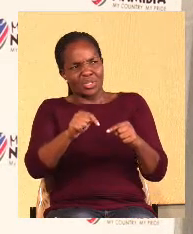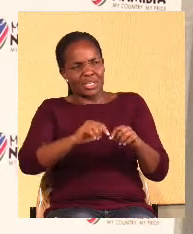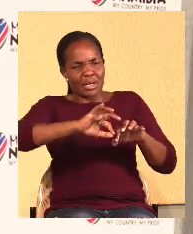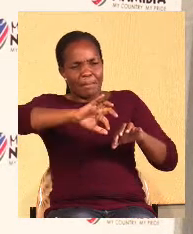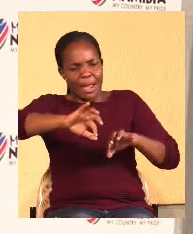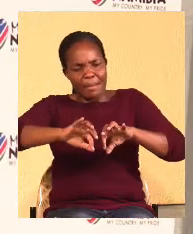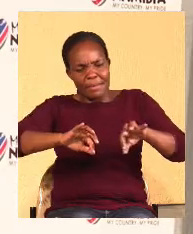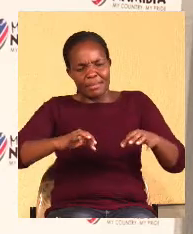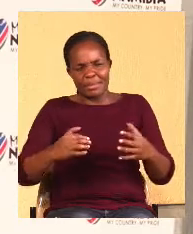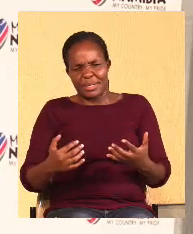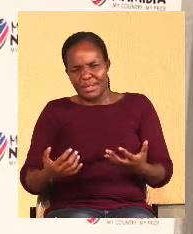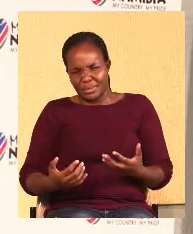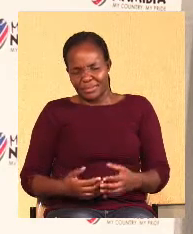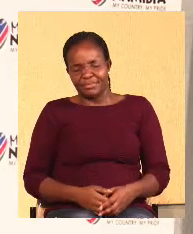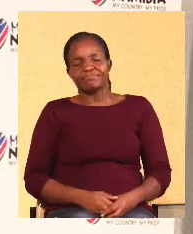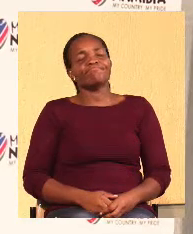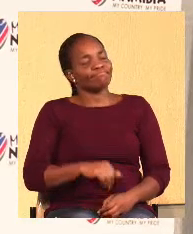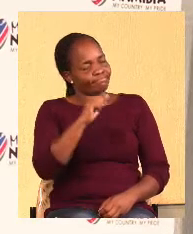right. Okay.